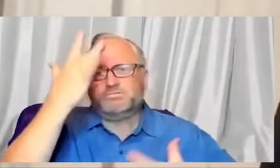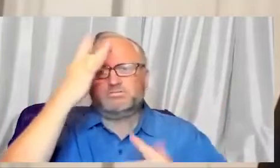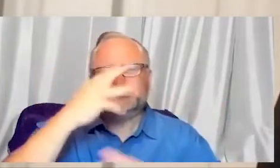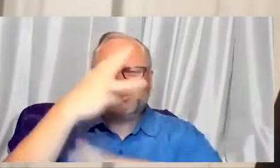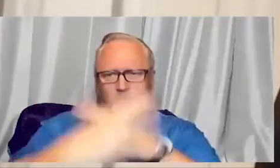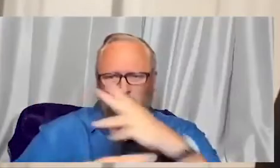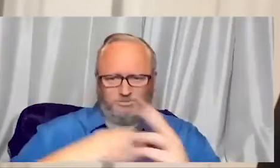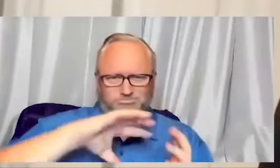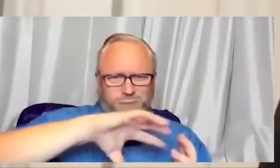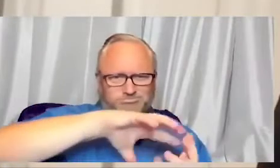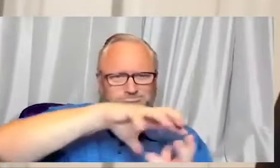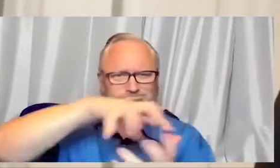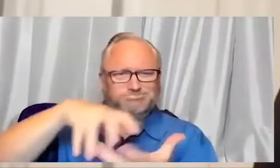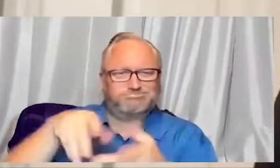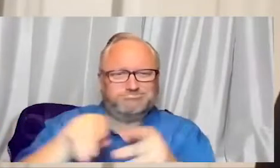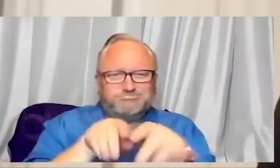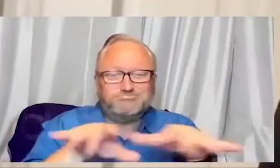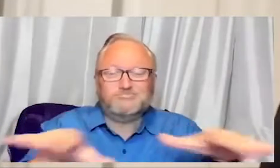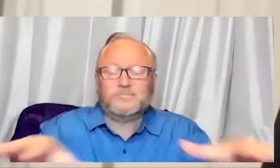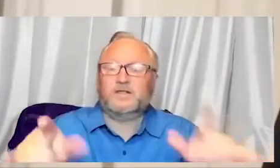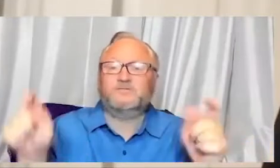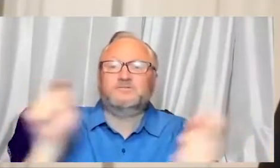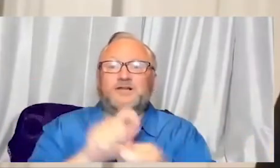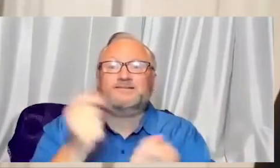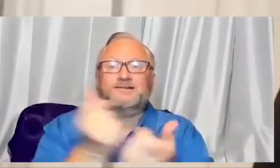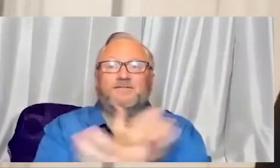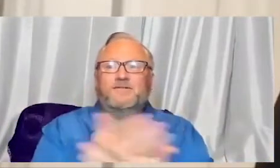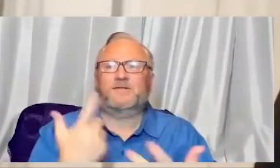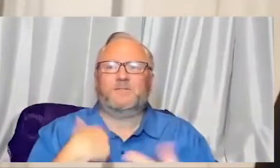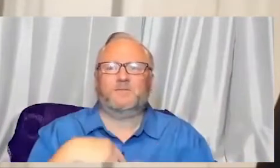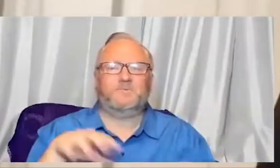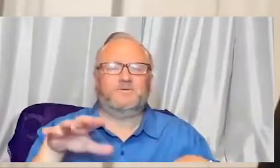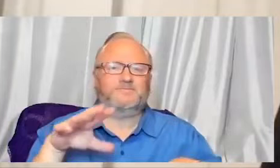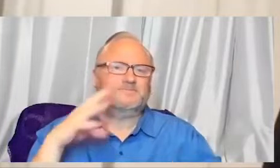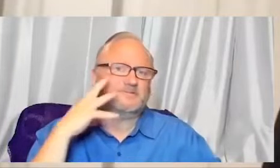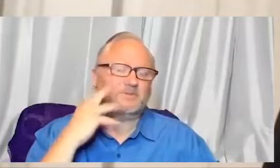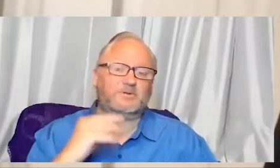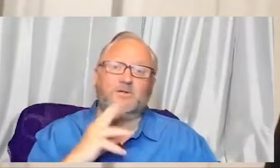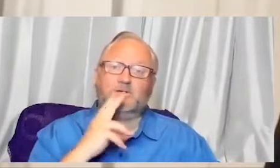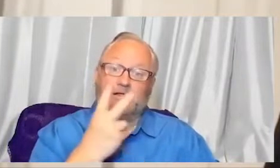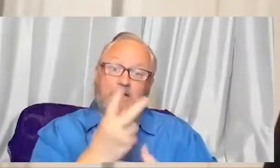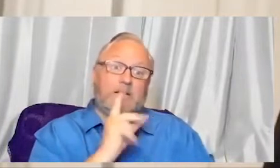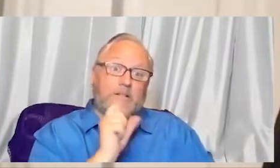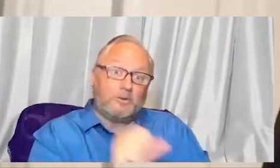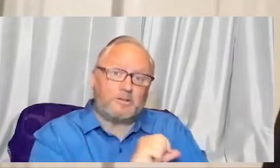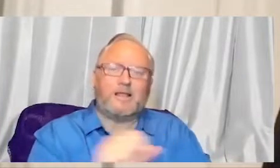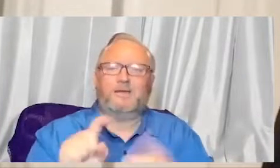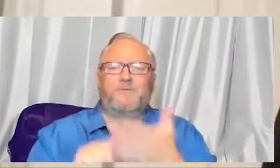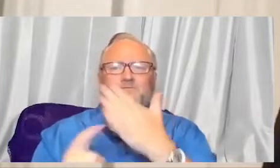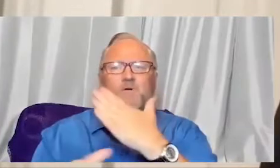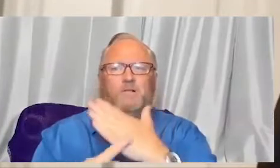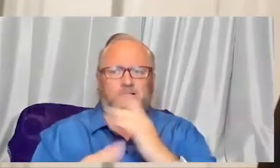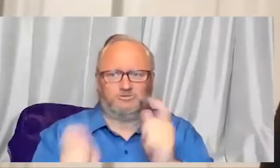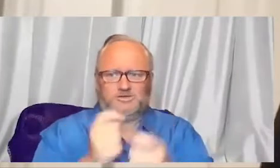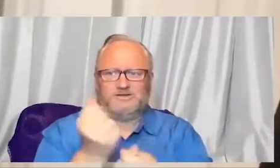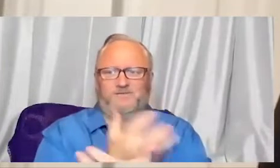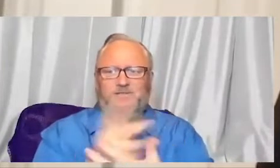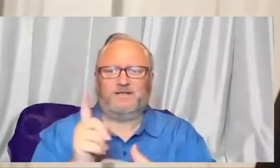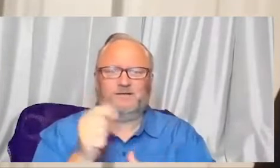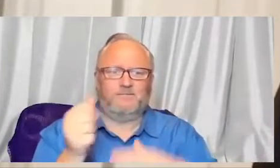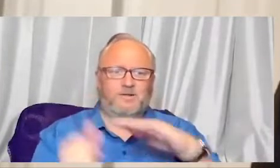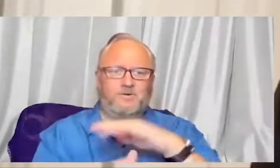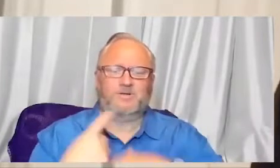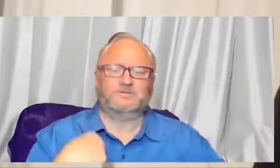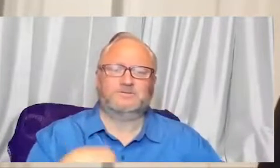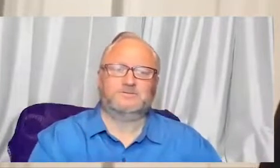shifted every landscape under which our feet sit, both literally and metaphorically. And we